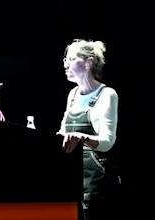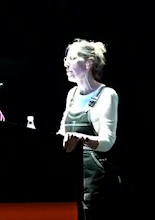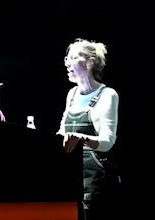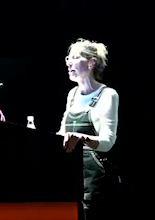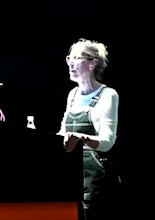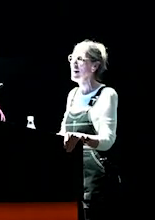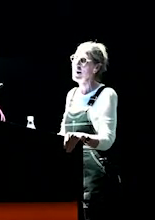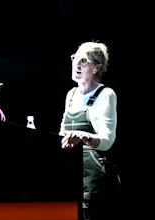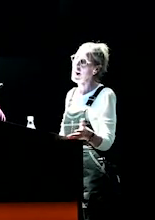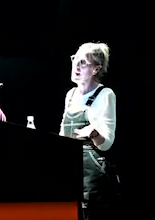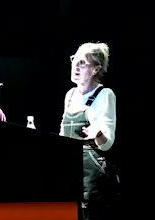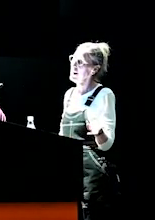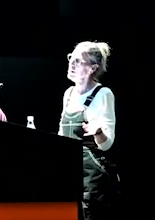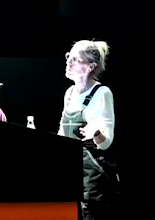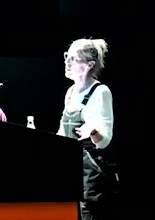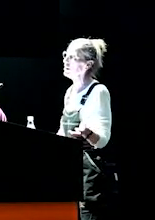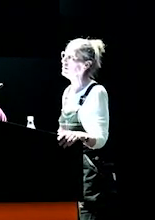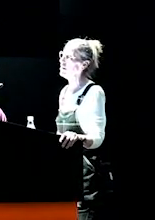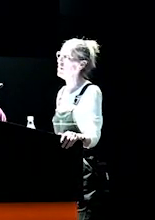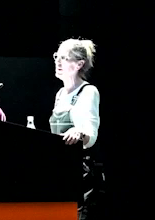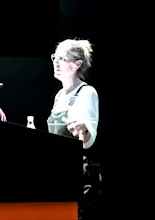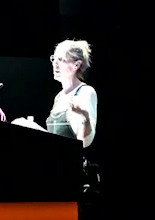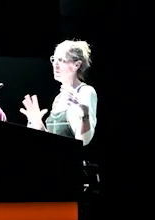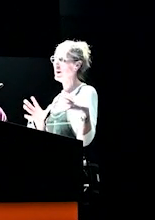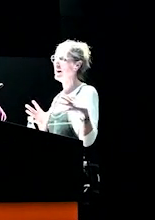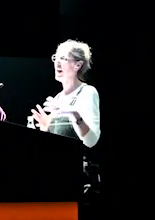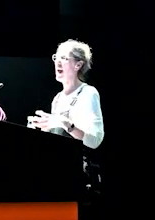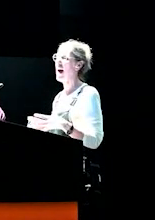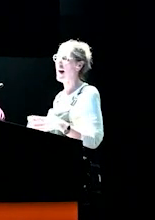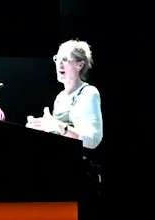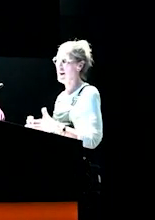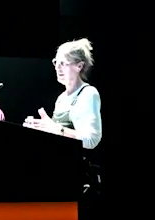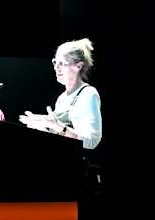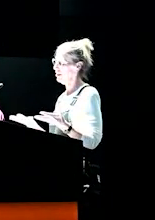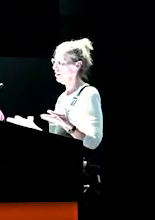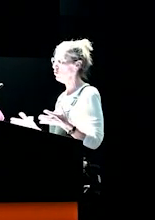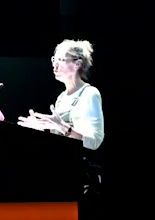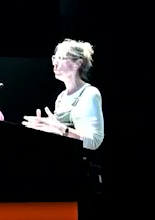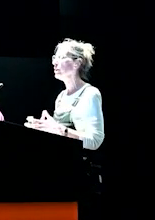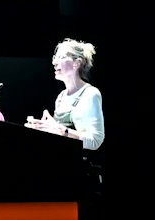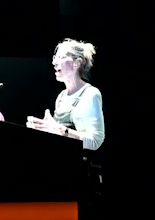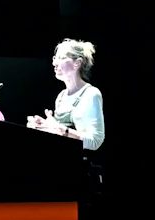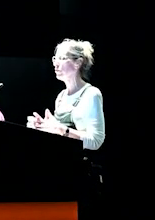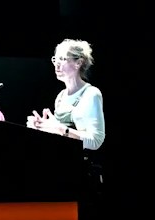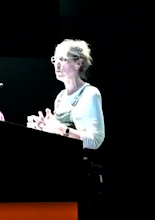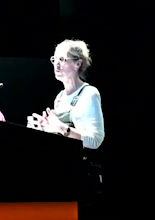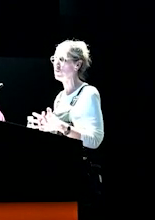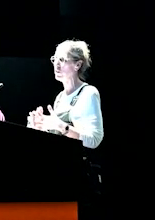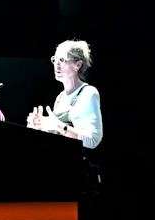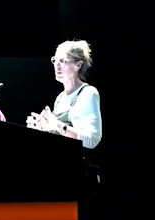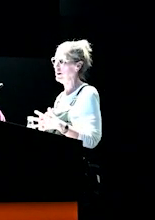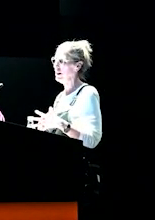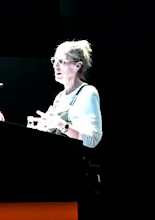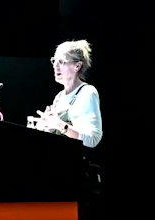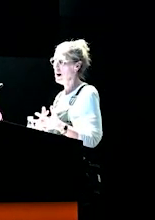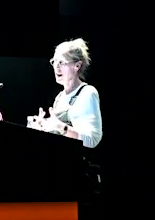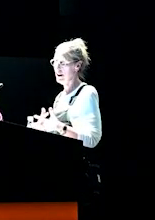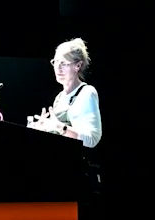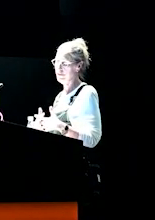of SpongeBob, the brilliance of it is they played it at 2 in the afternoon